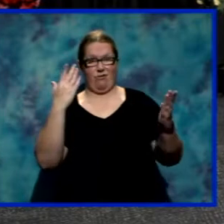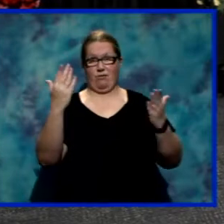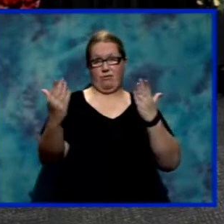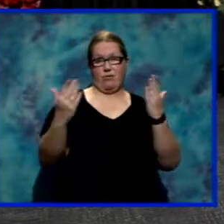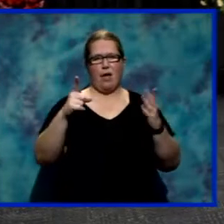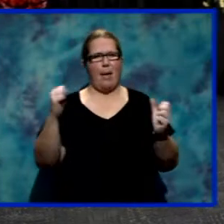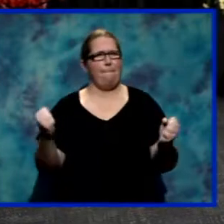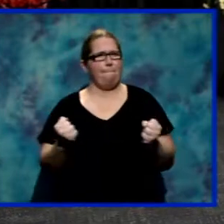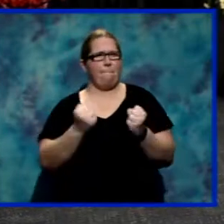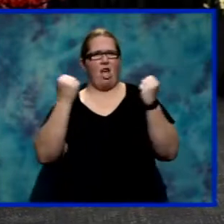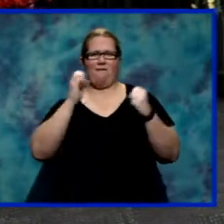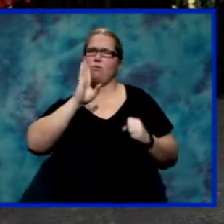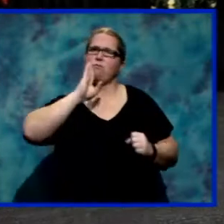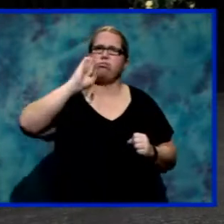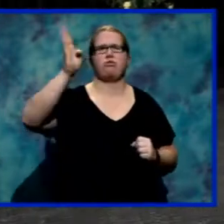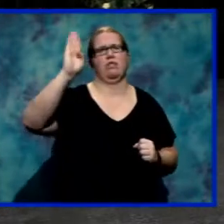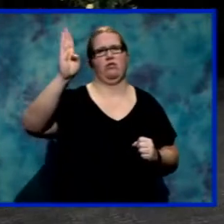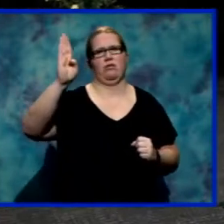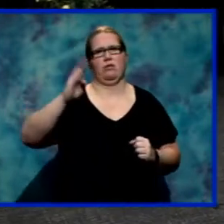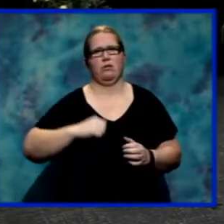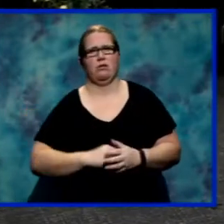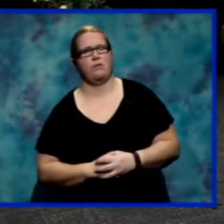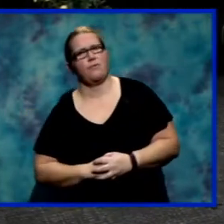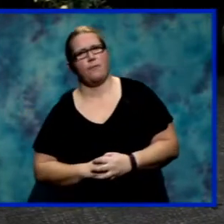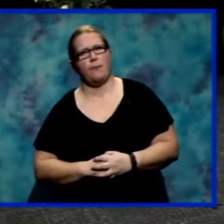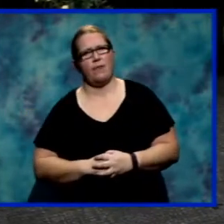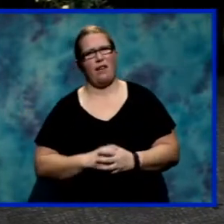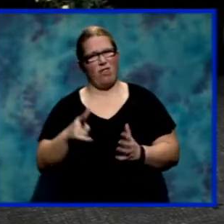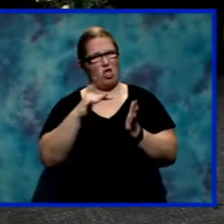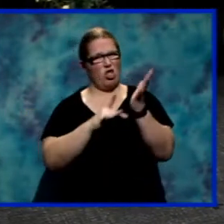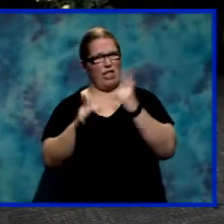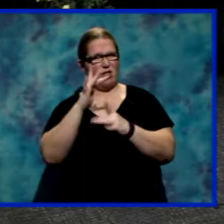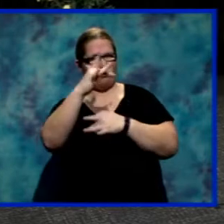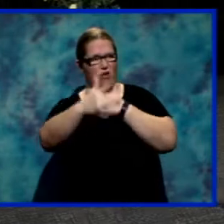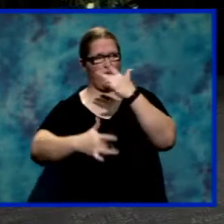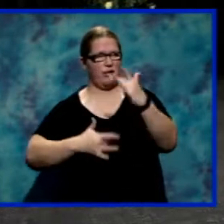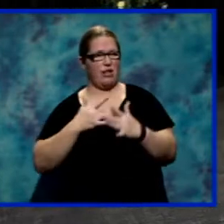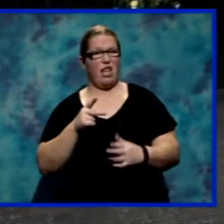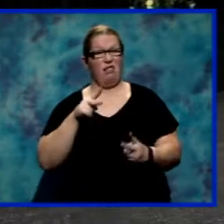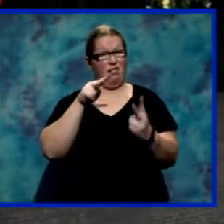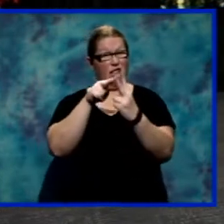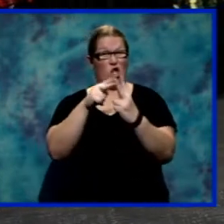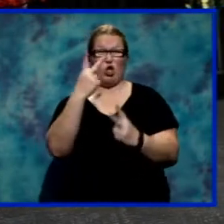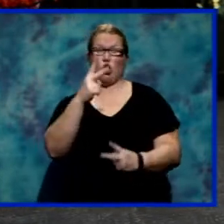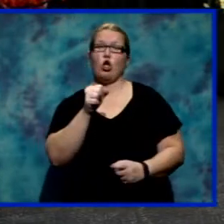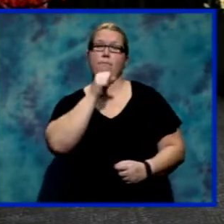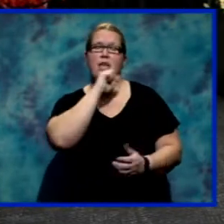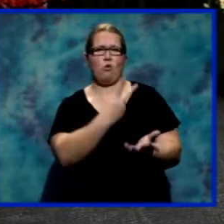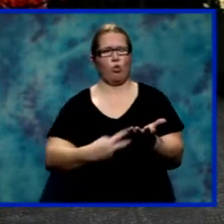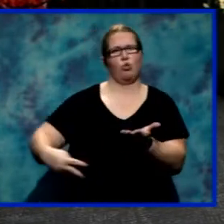powerful preachers, Reformation preachers of Jesus Christ. These were men who stood